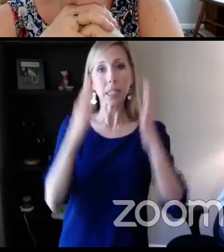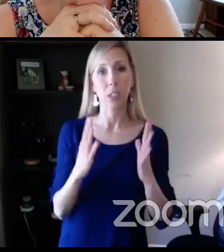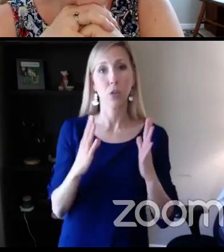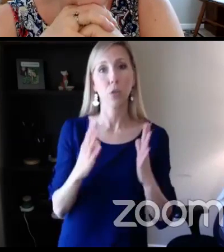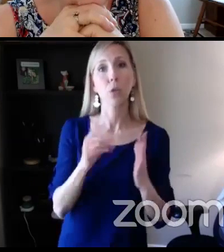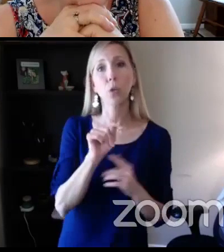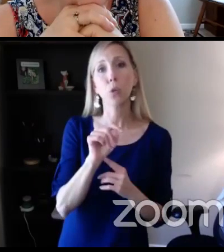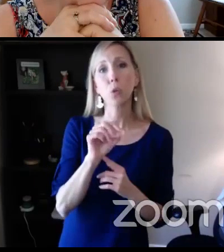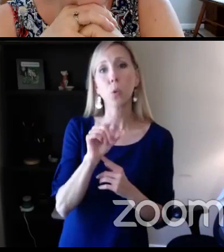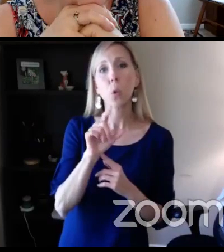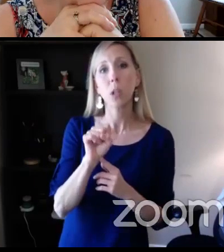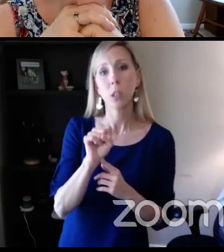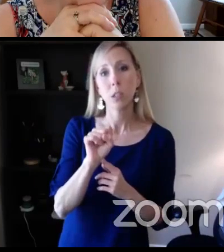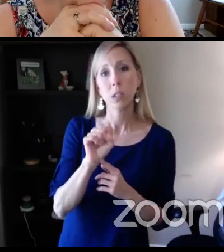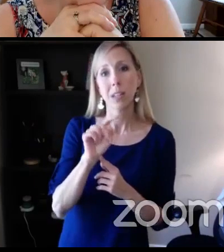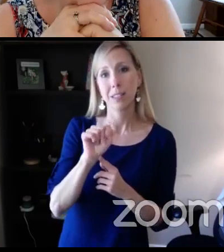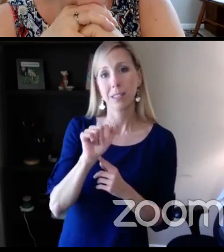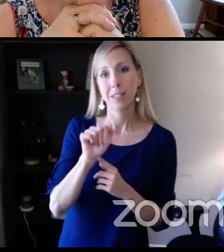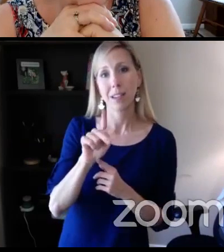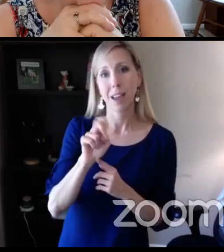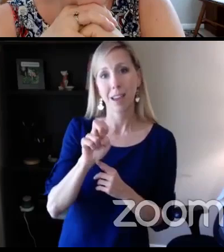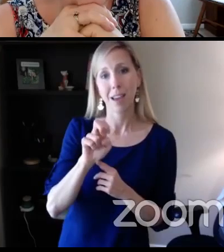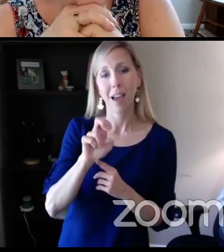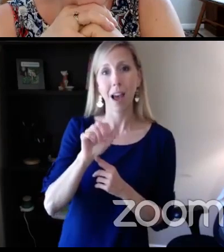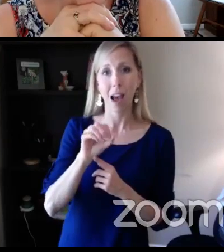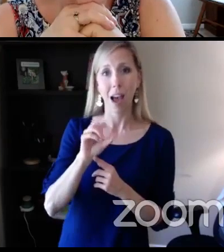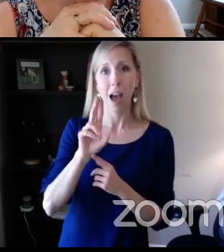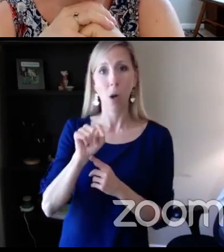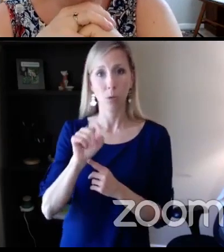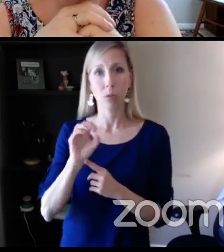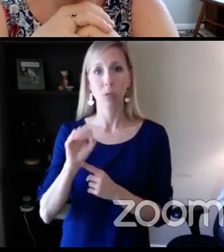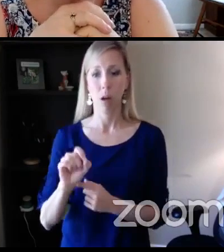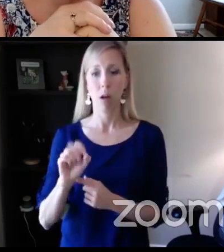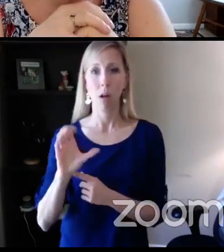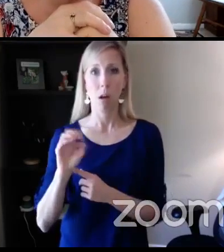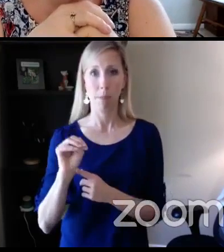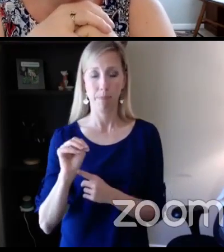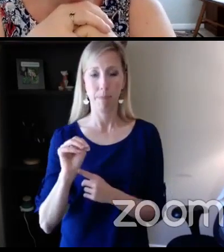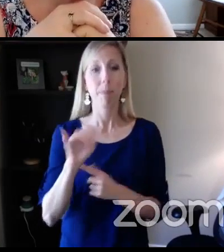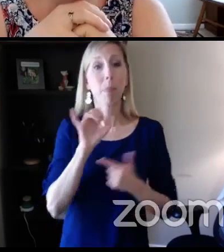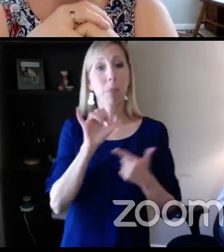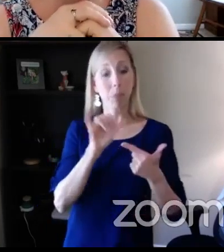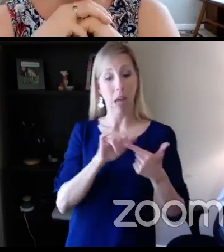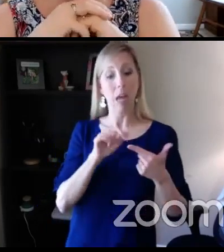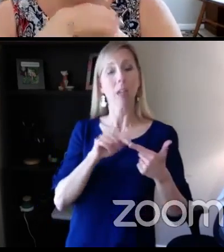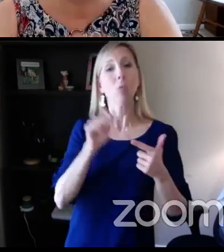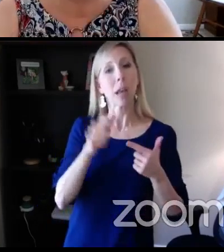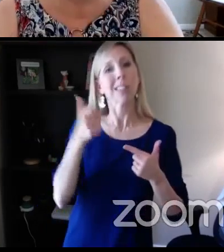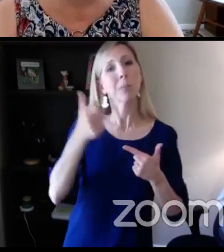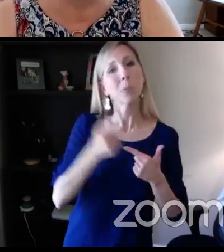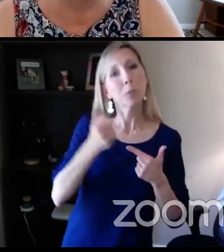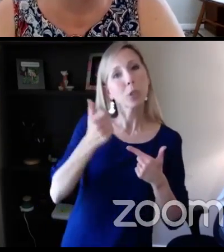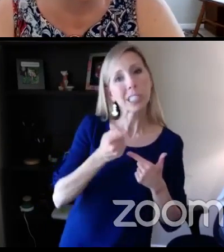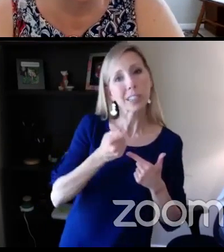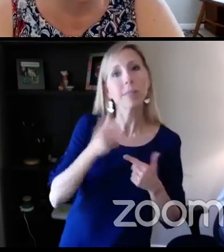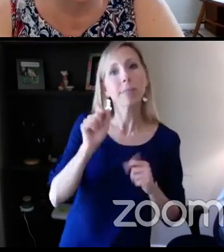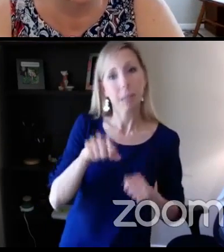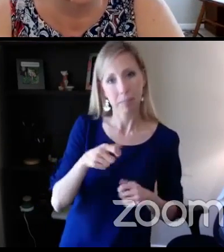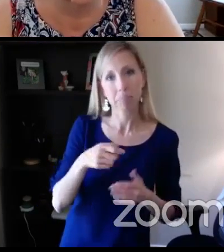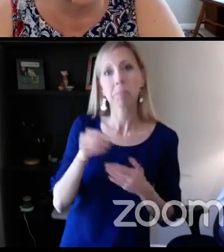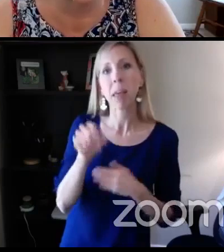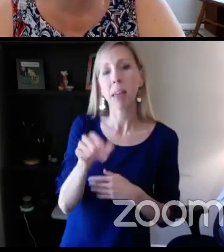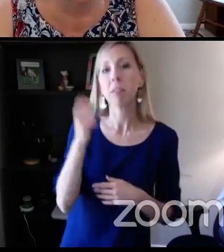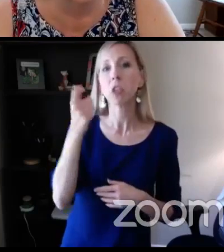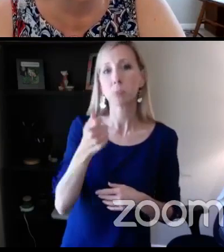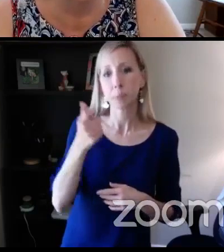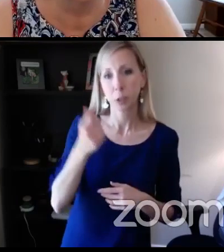teachertoolstakeout.com. And we have a subscription that goes with that, that you can add, you can find lots and lots of information